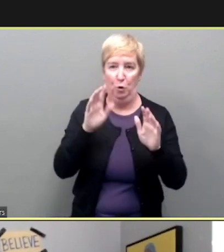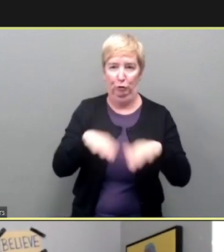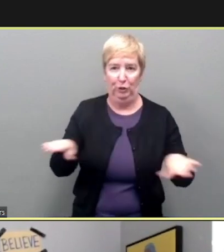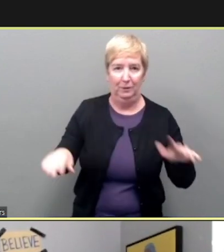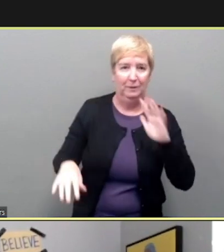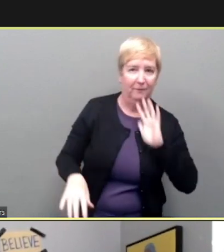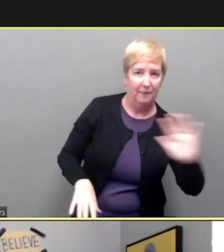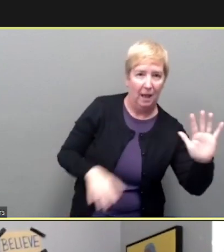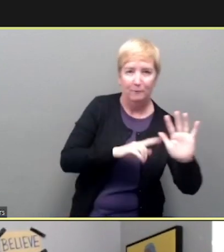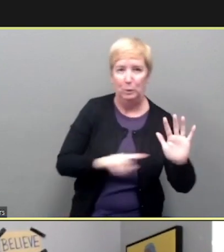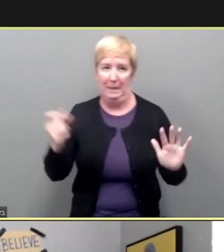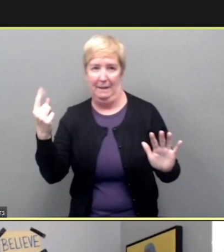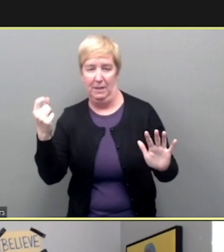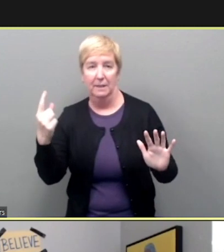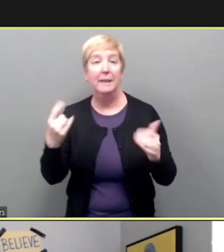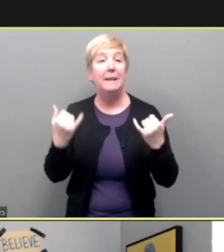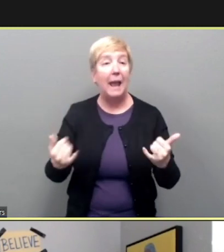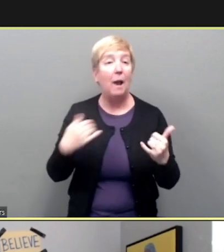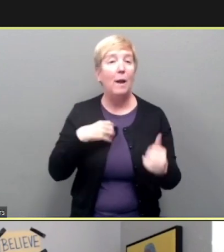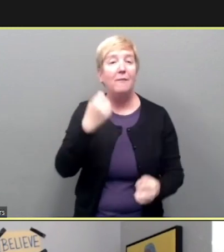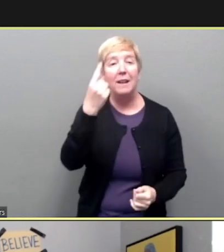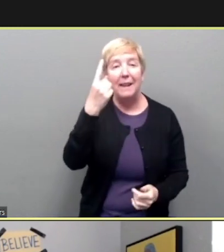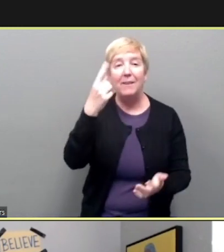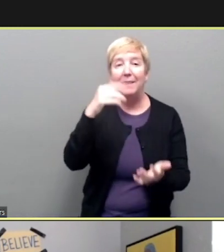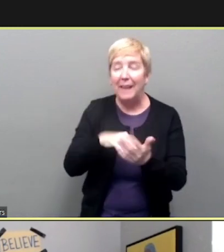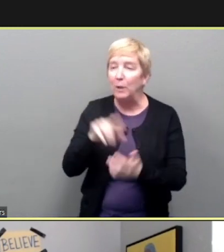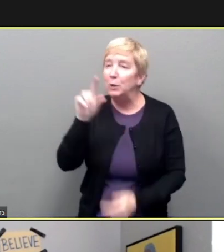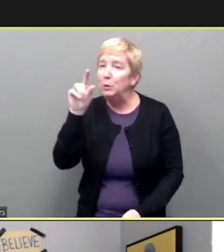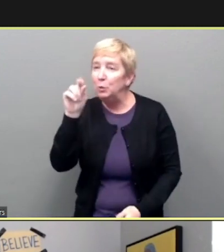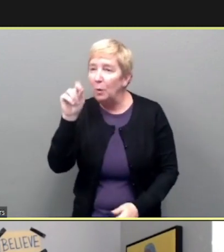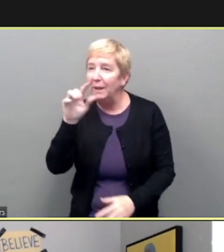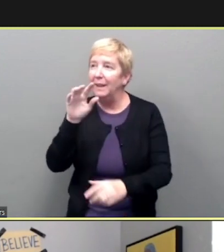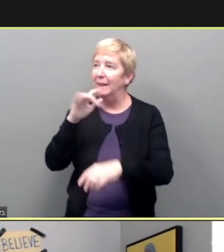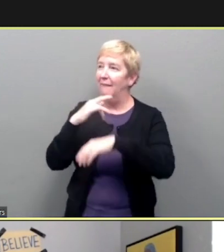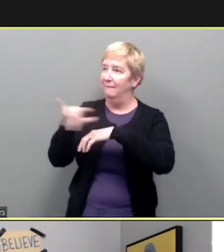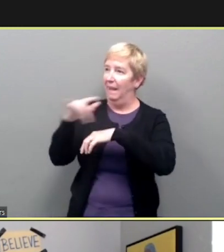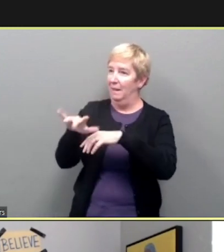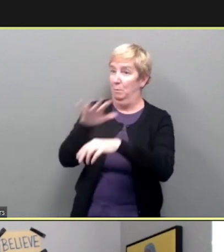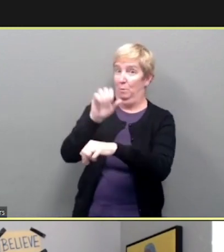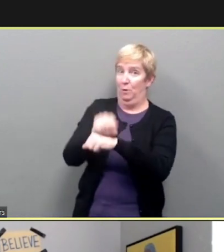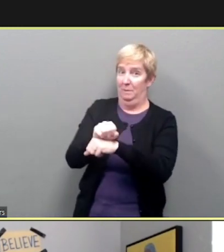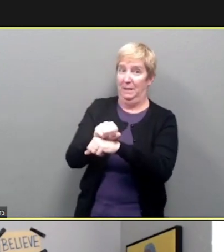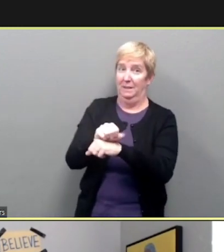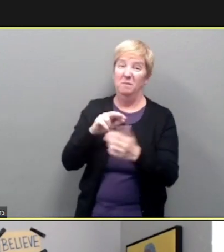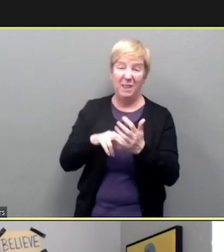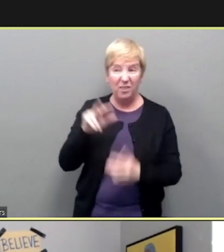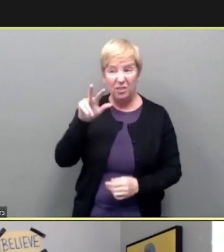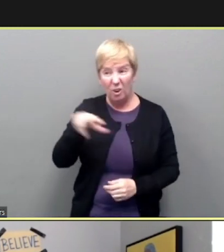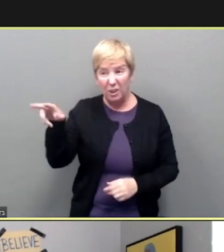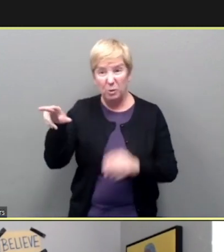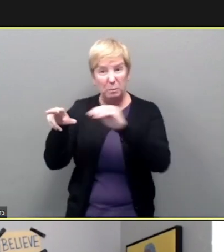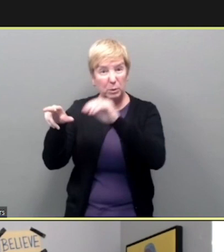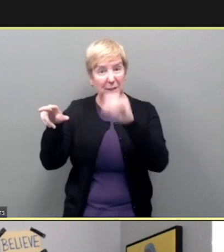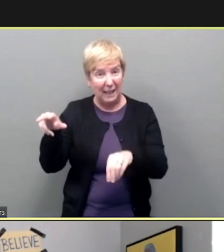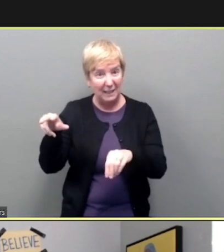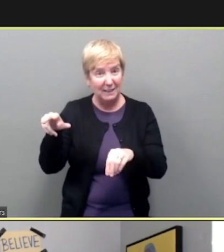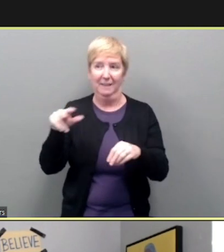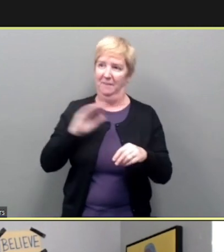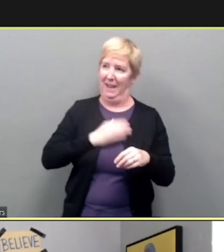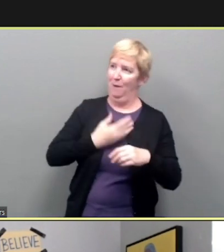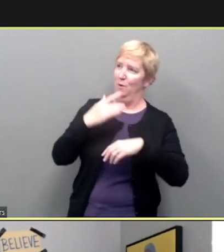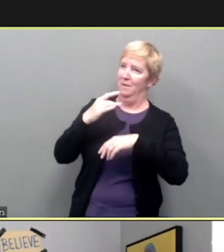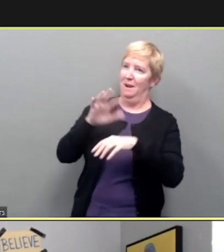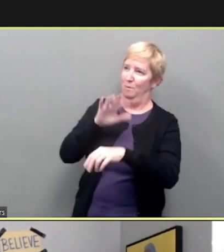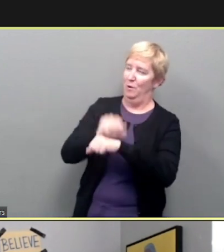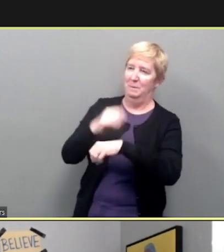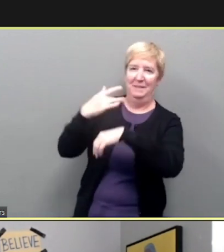now 11,020 open appointments. So about 33% of the appointments that are available are still